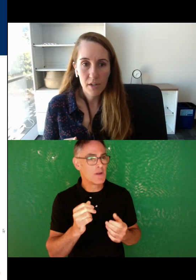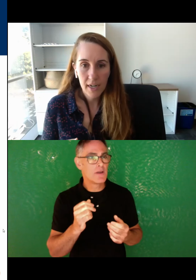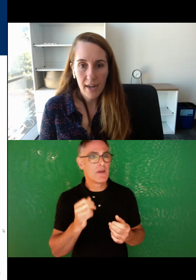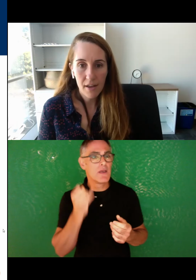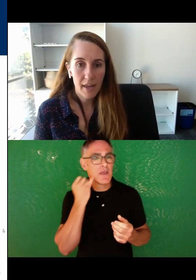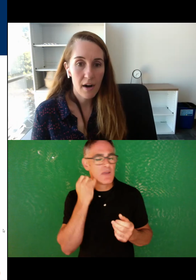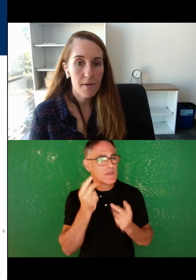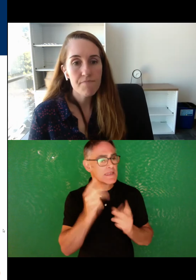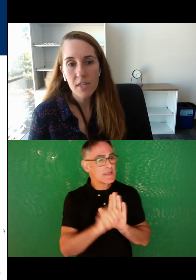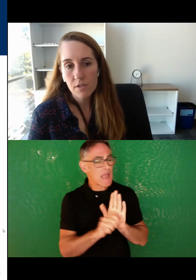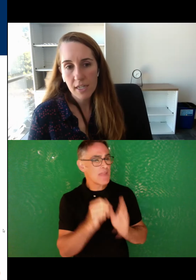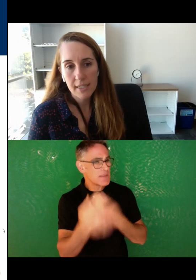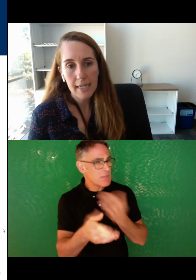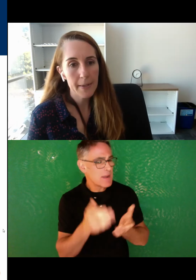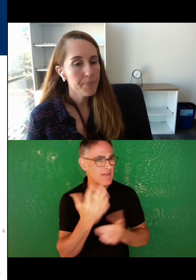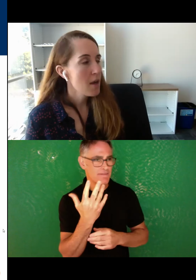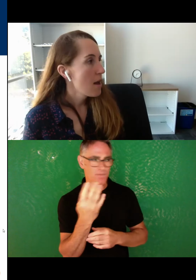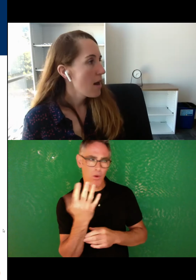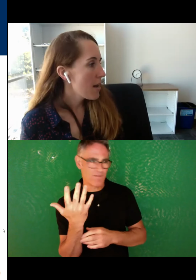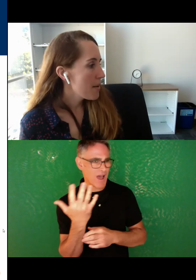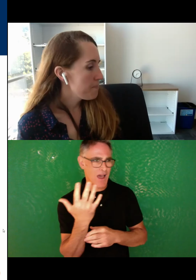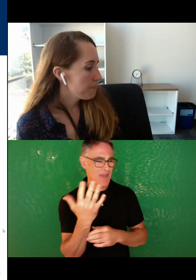promote integrated healthcare, and these are things like